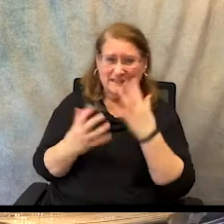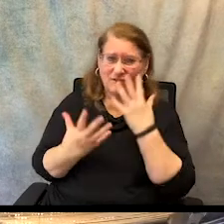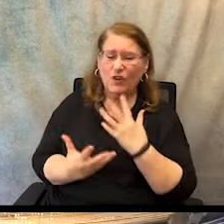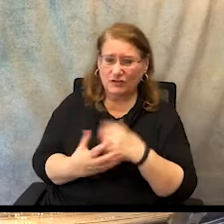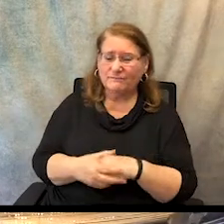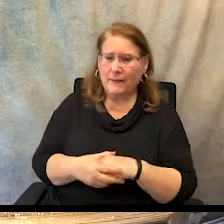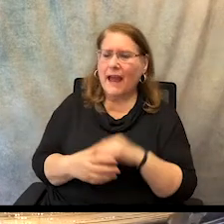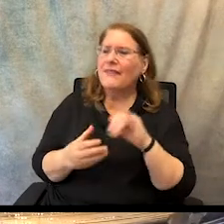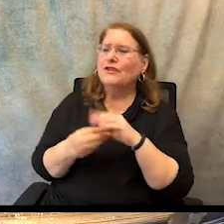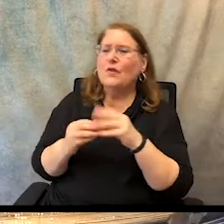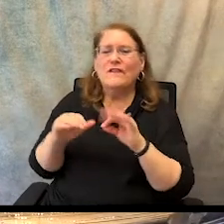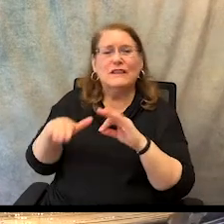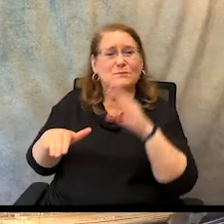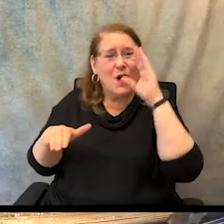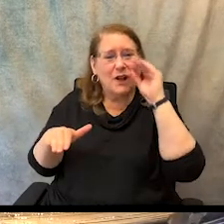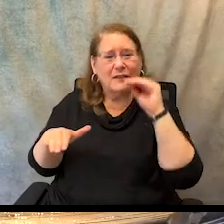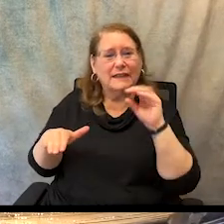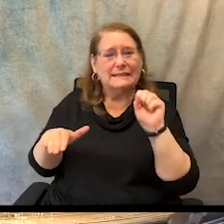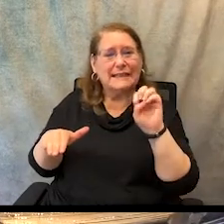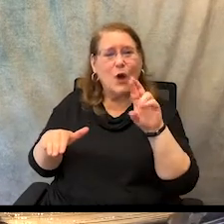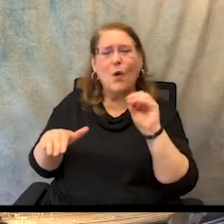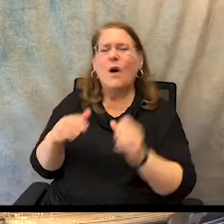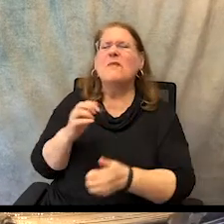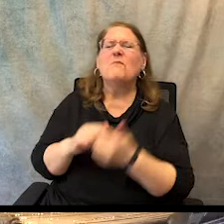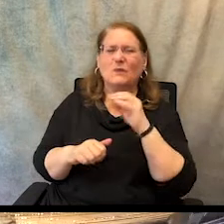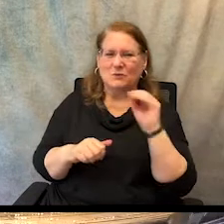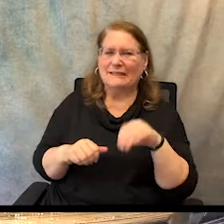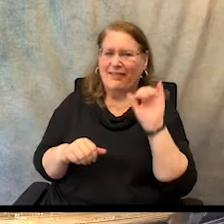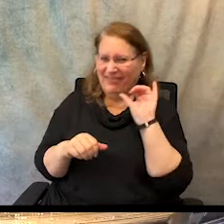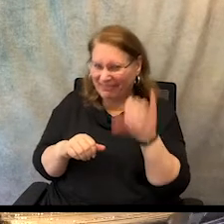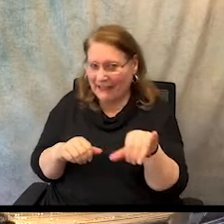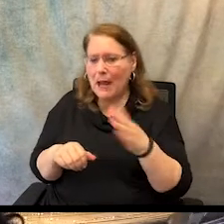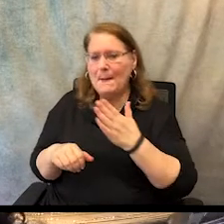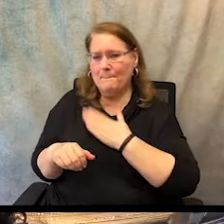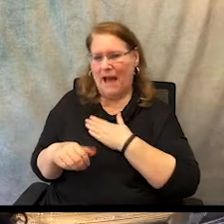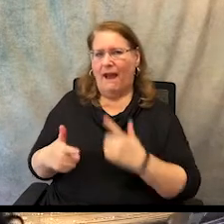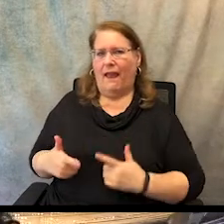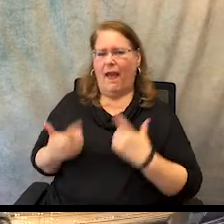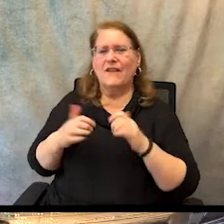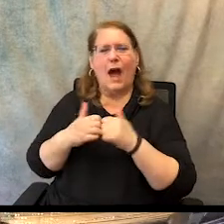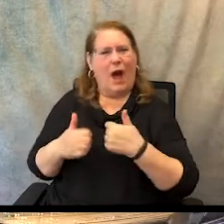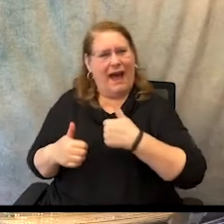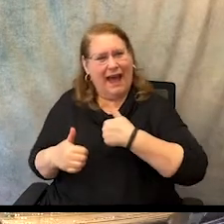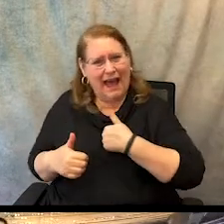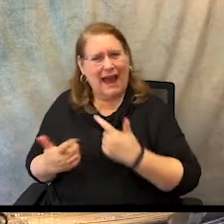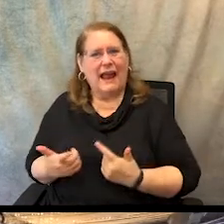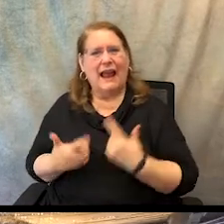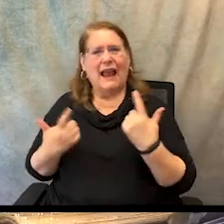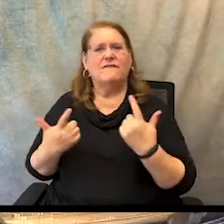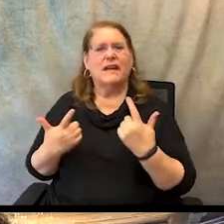And this story of this small child, Sero, it's from the most part, it's my life, how I was living,